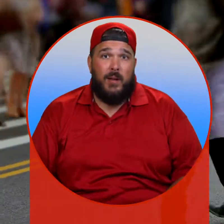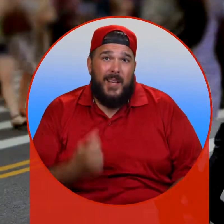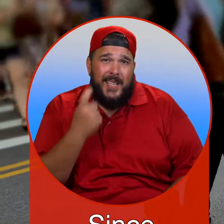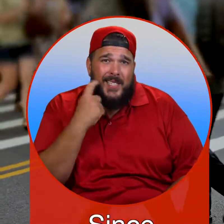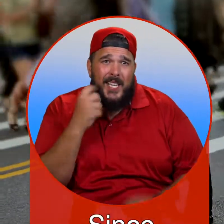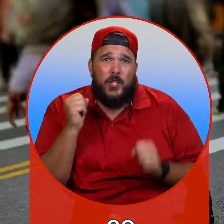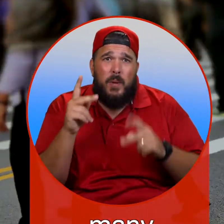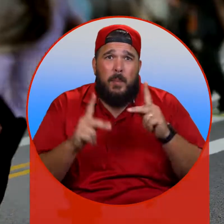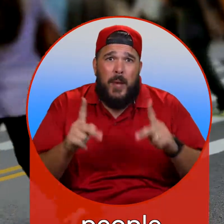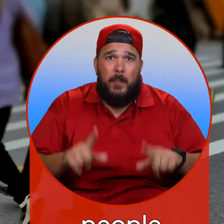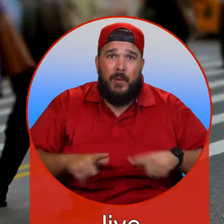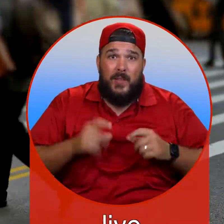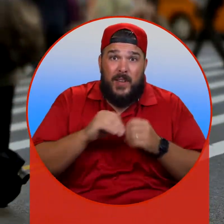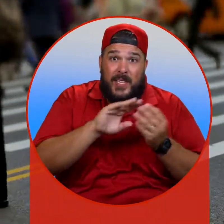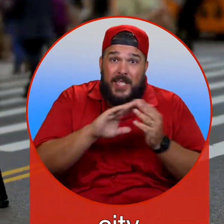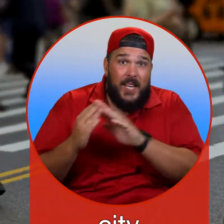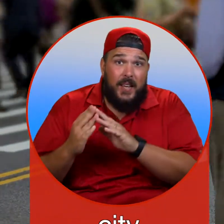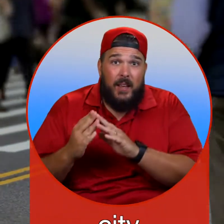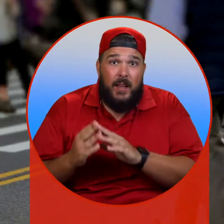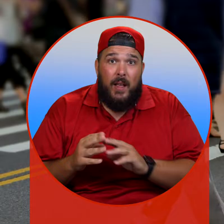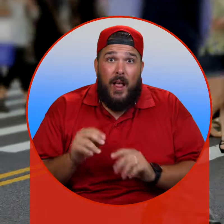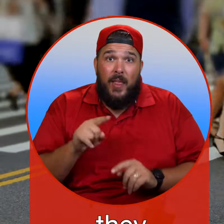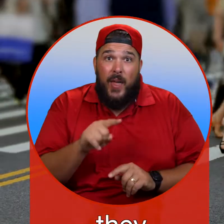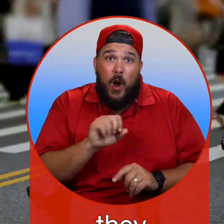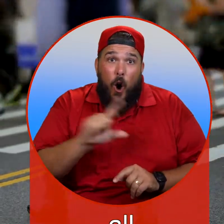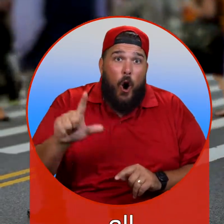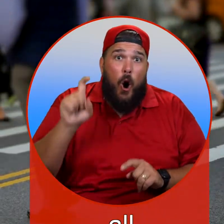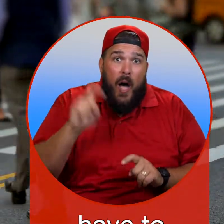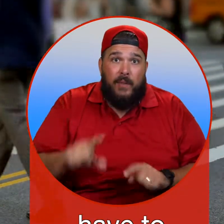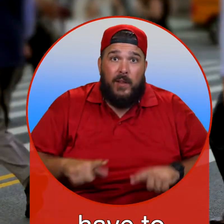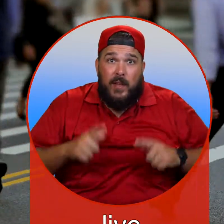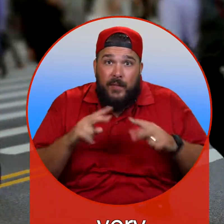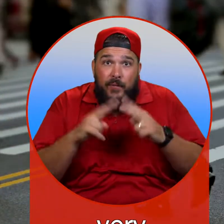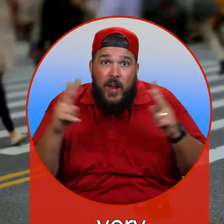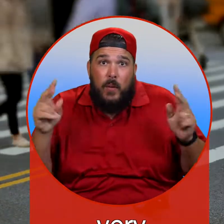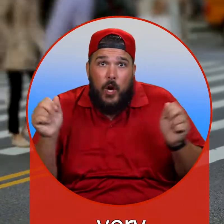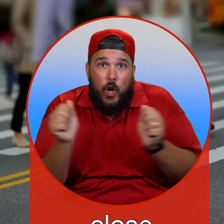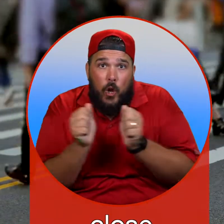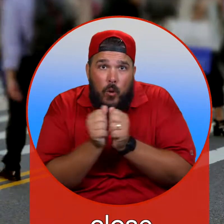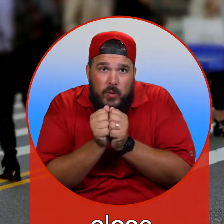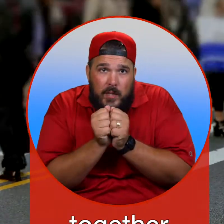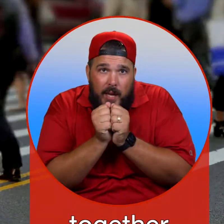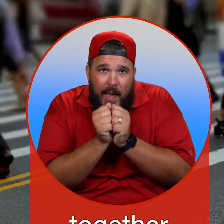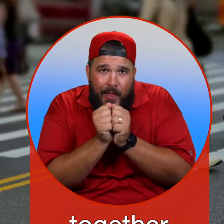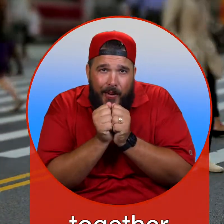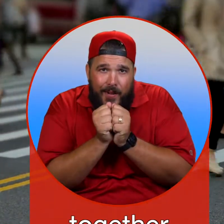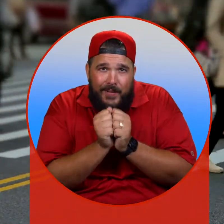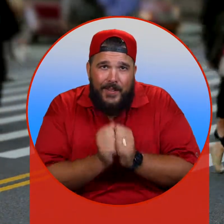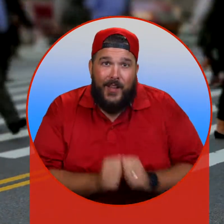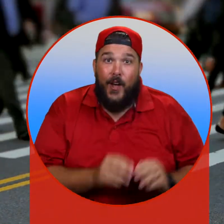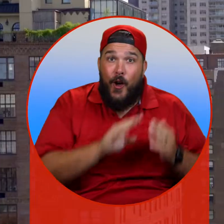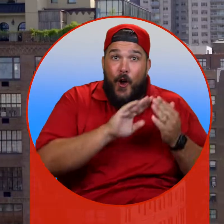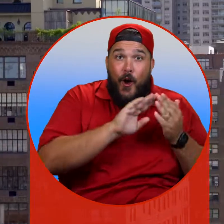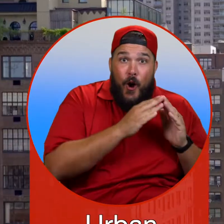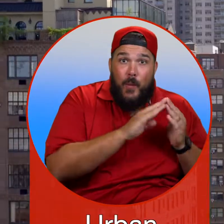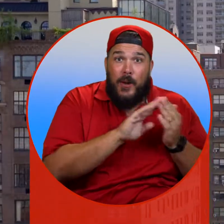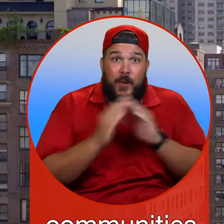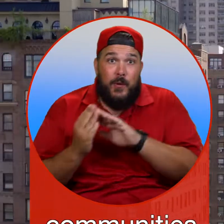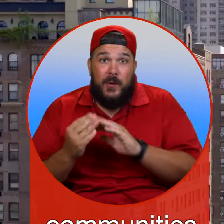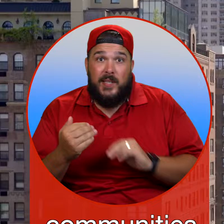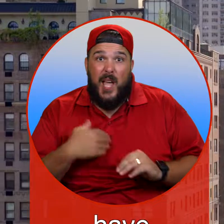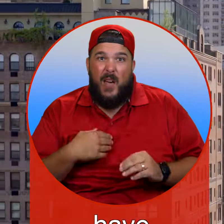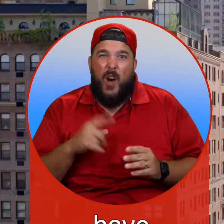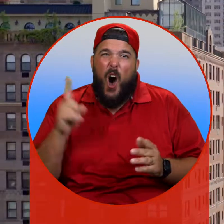community. Since so many people live in a city, they all have to live very close together.